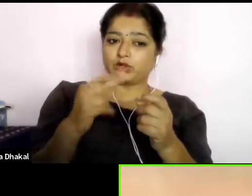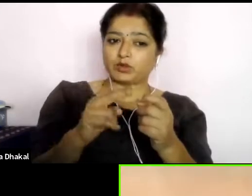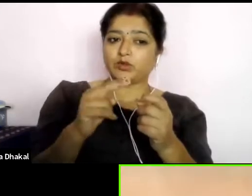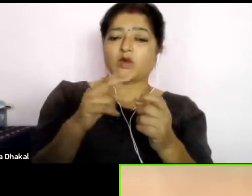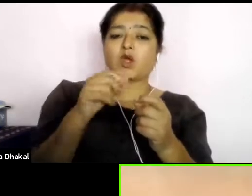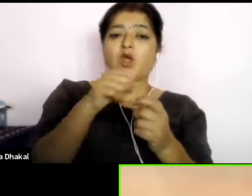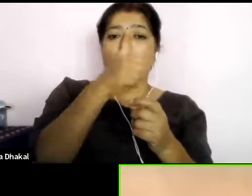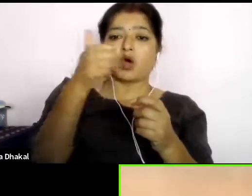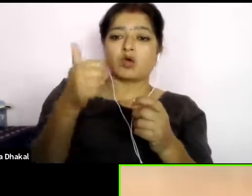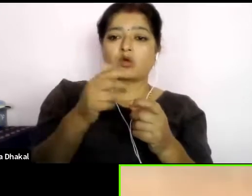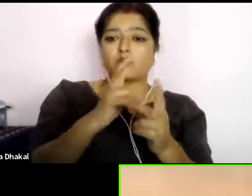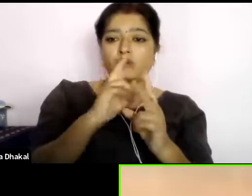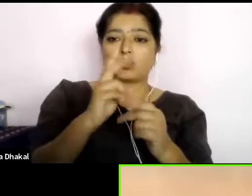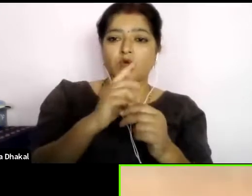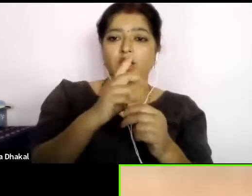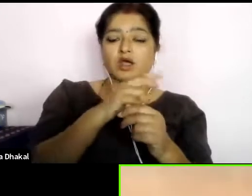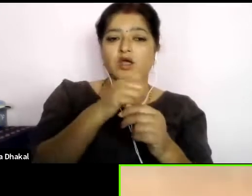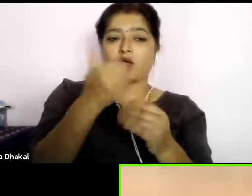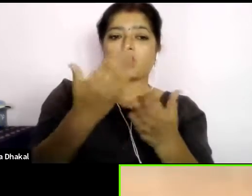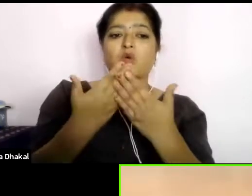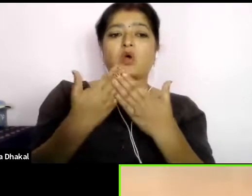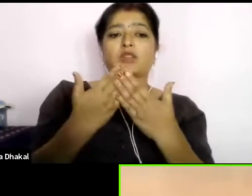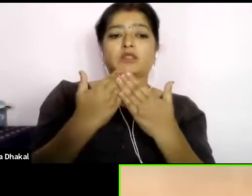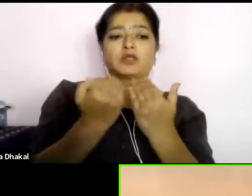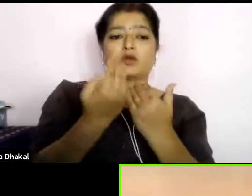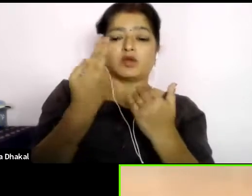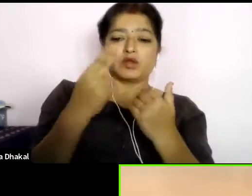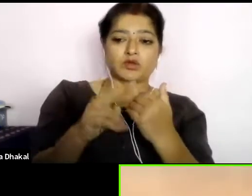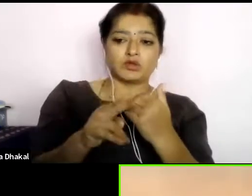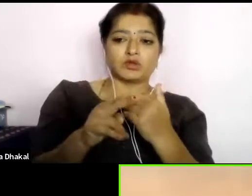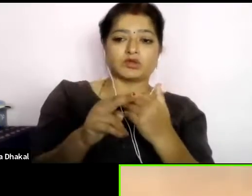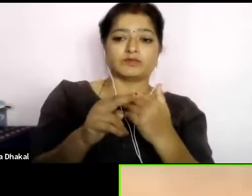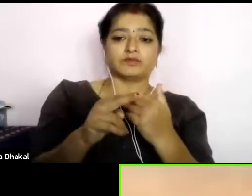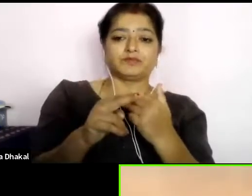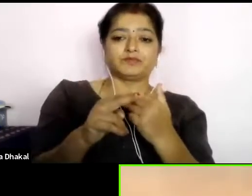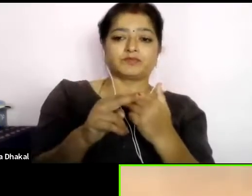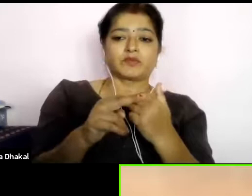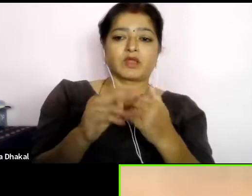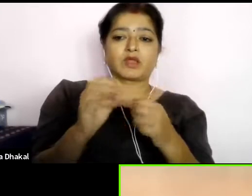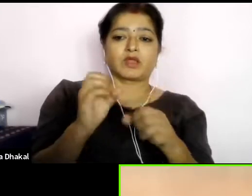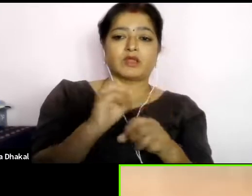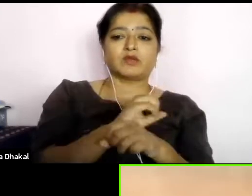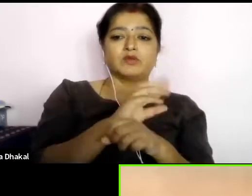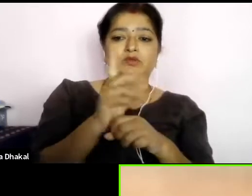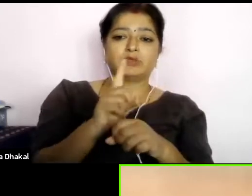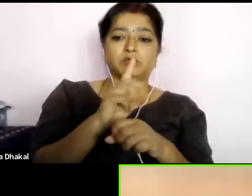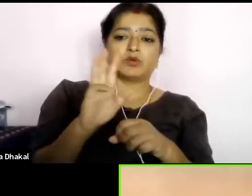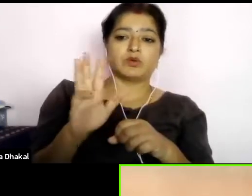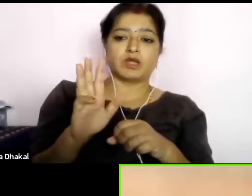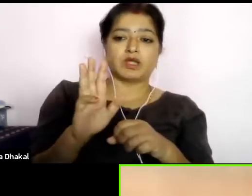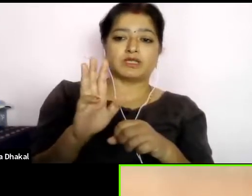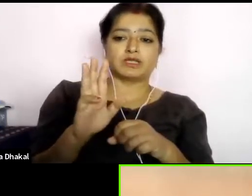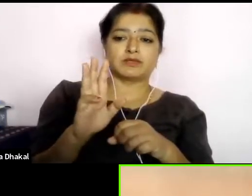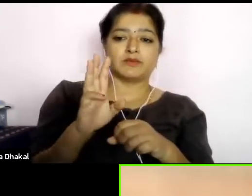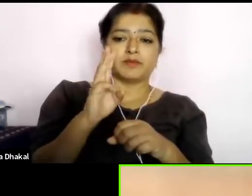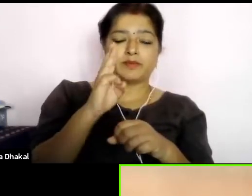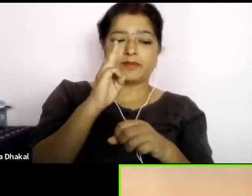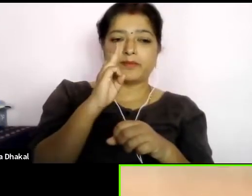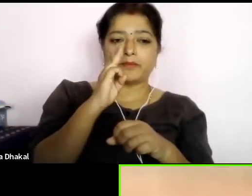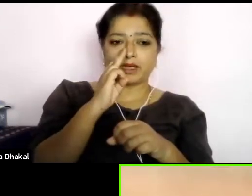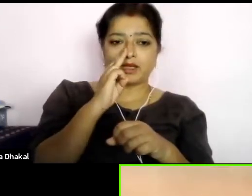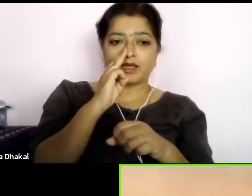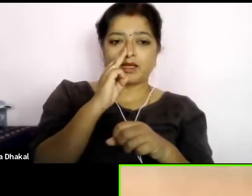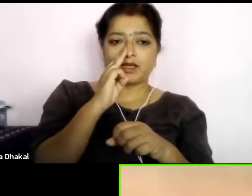food during the COVID pandemic on indigenous people with disabilities from province number